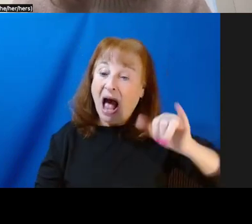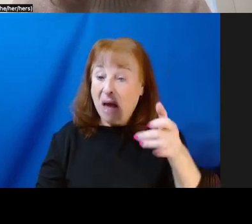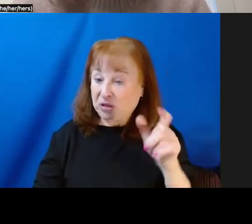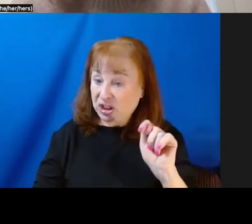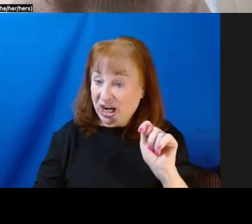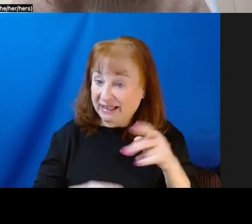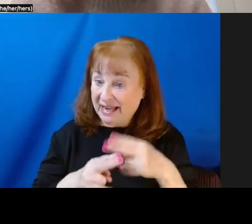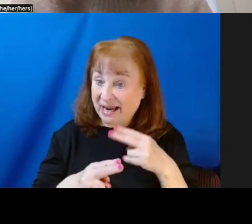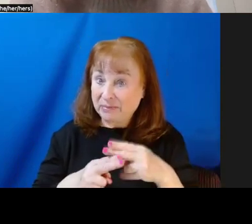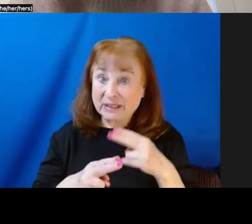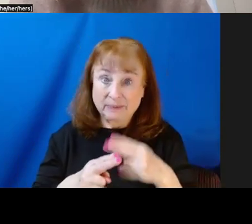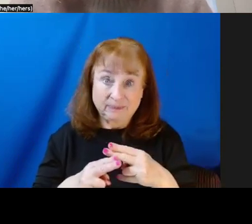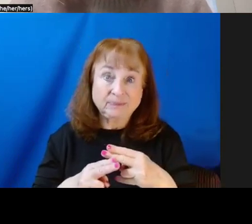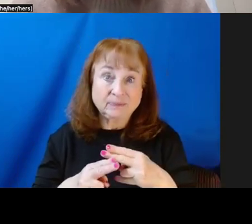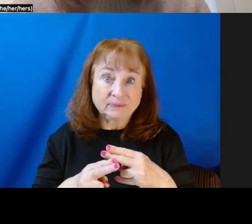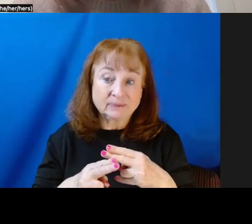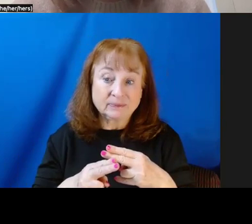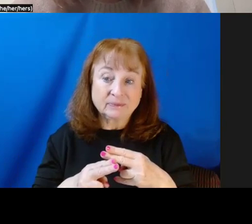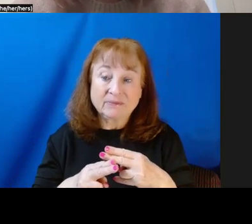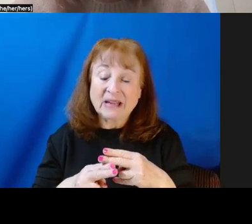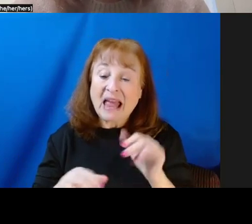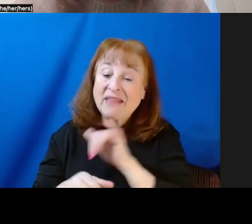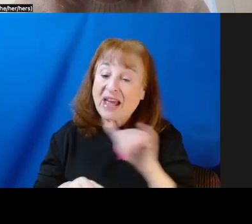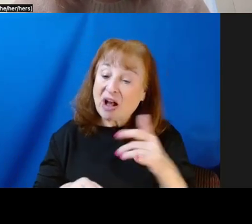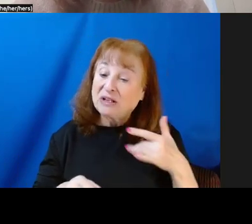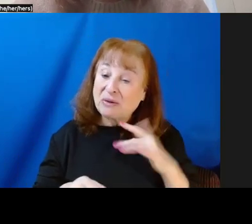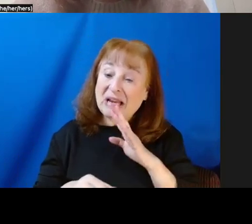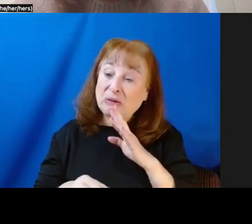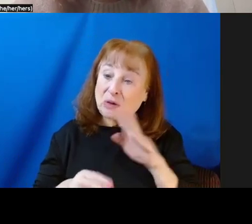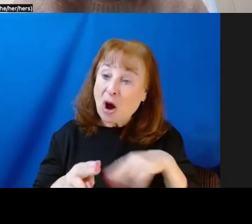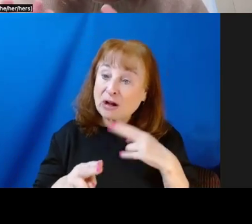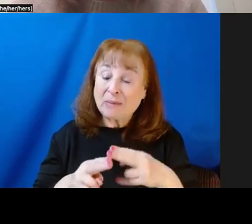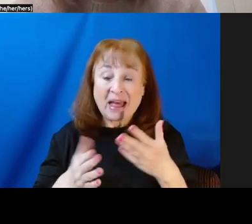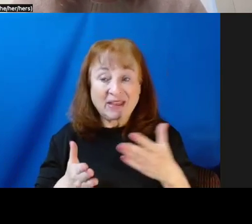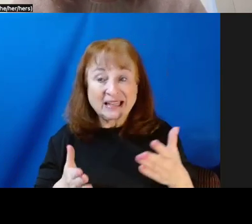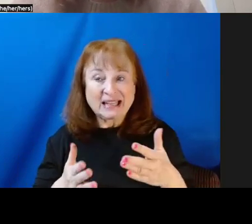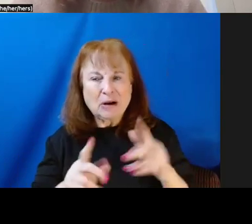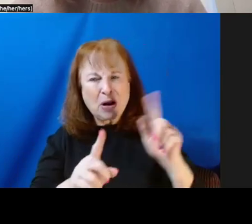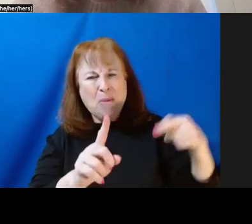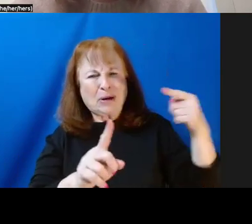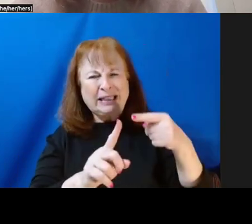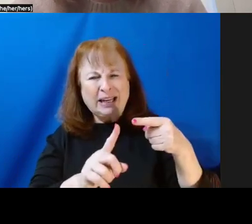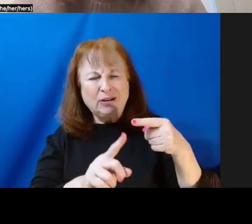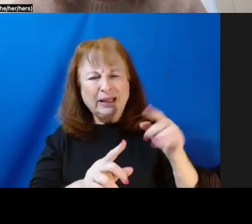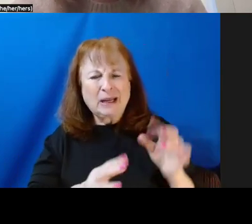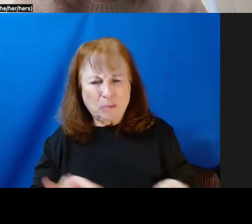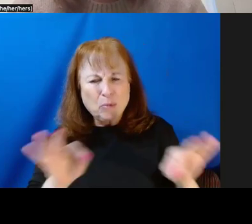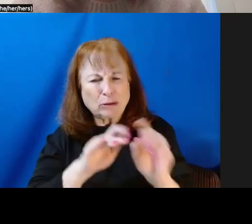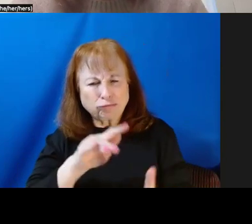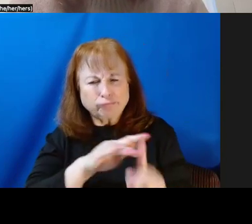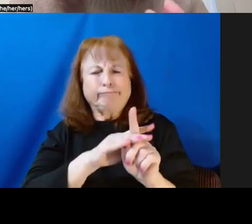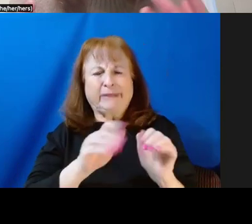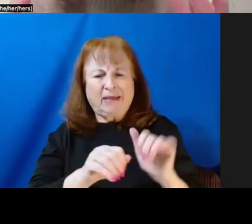names. They also tend to talk about items that are particularly salient in their